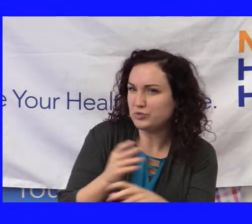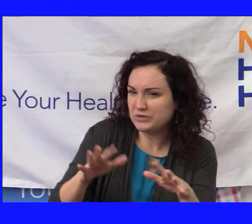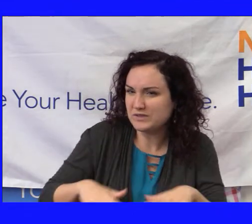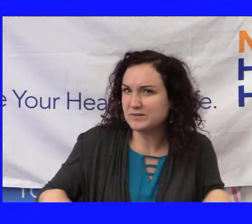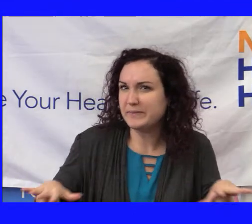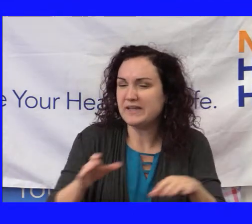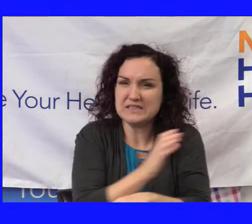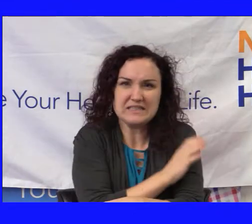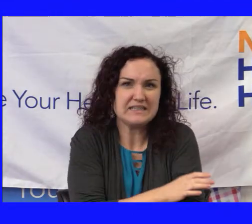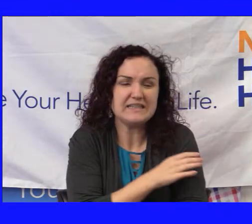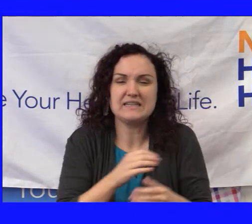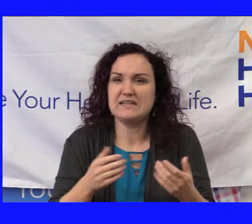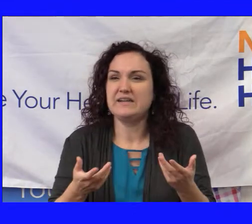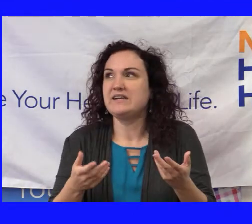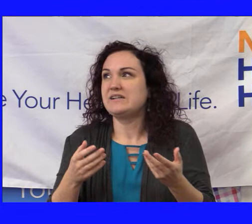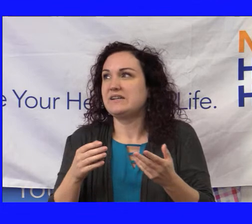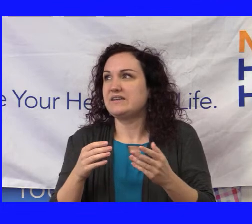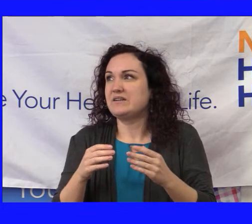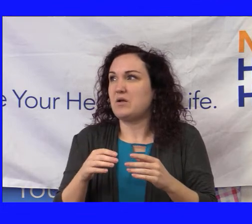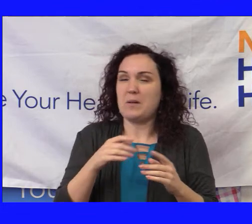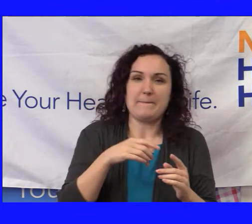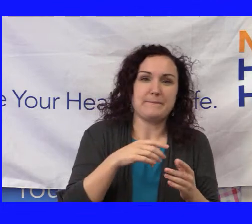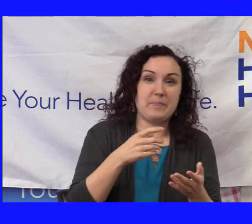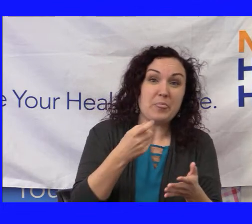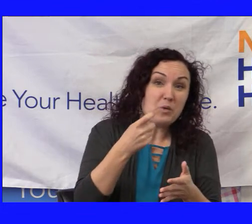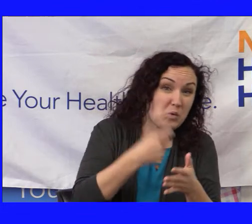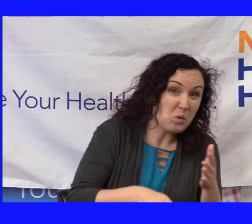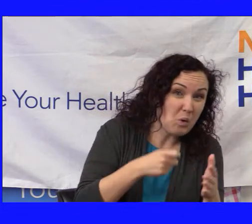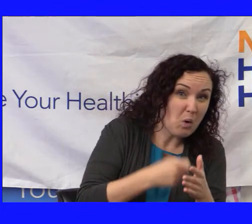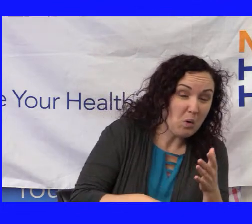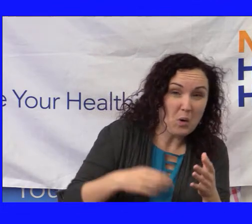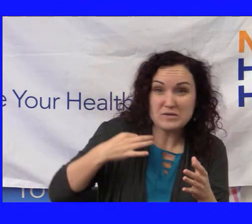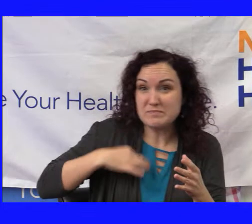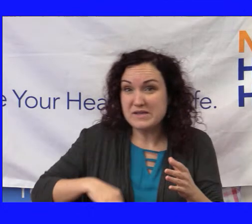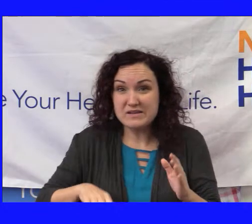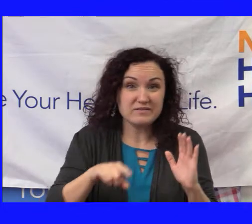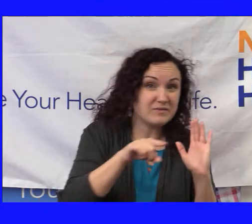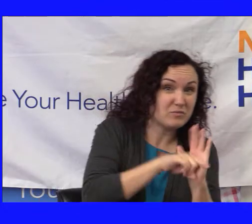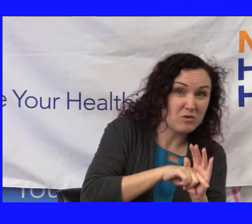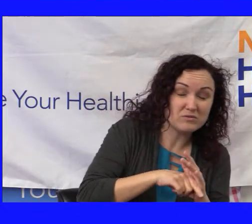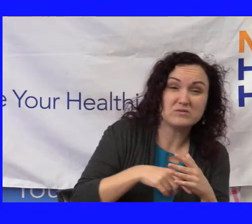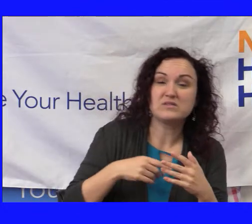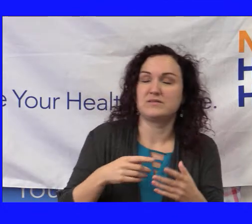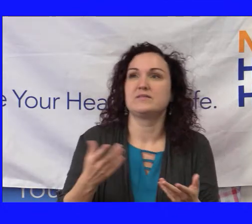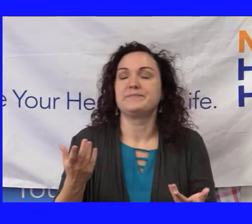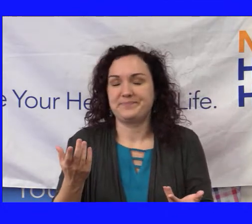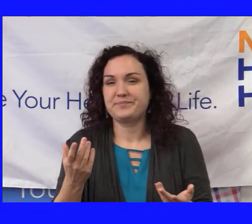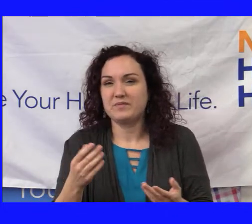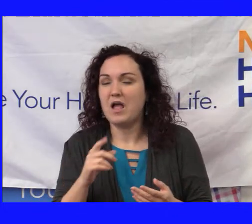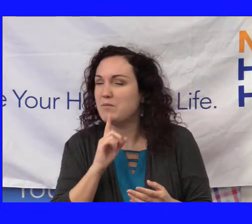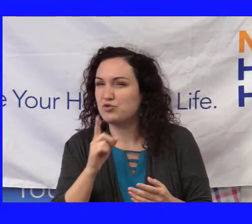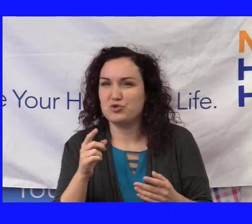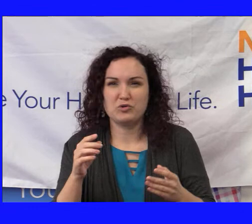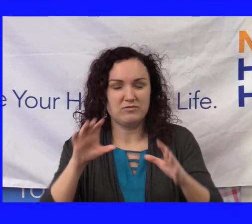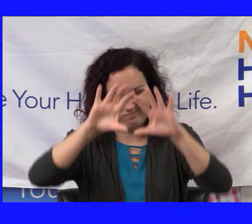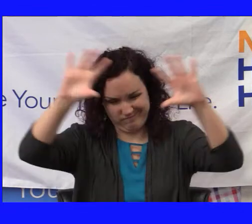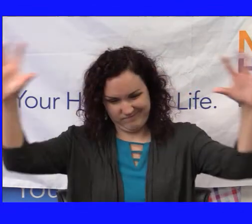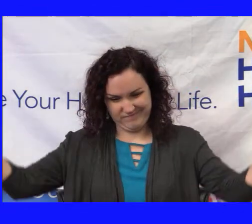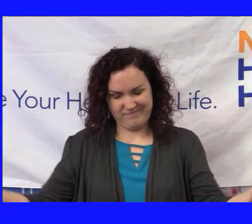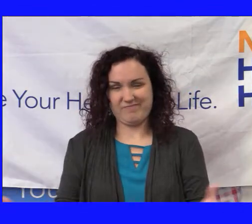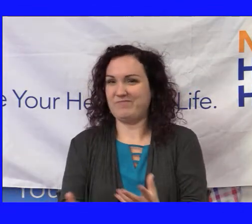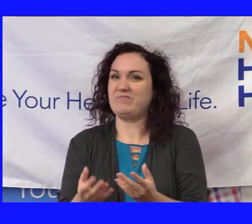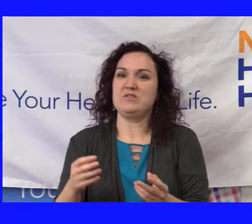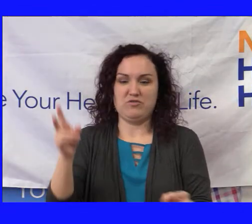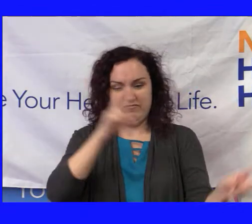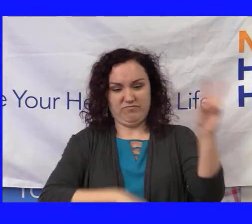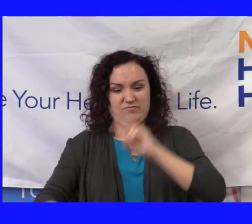space? Looking at cost benefit. I mean, these are questions I'm sure you've looked at over time.